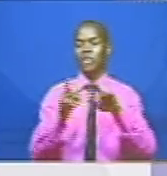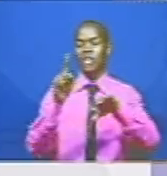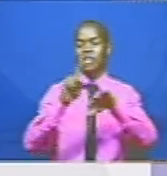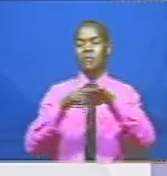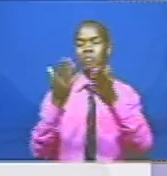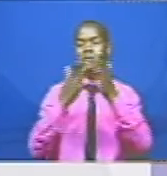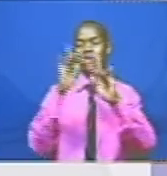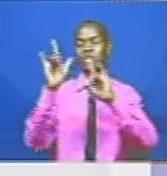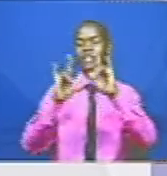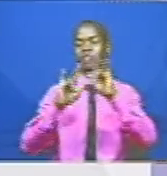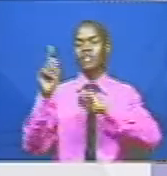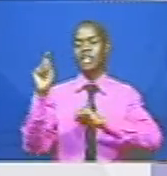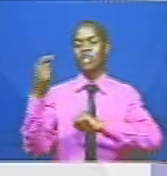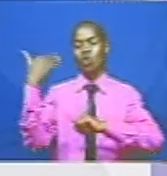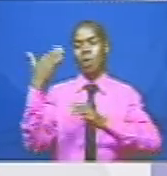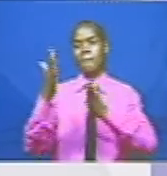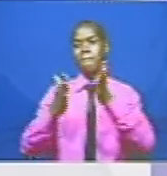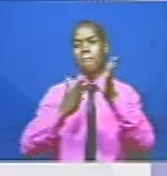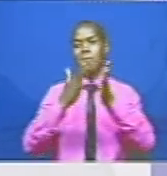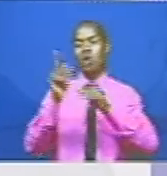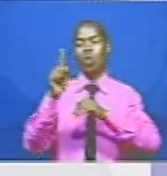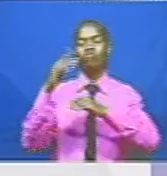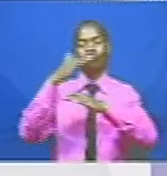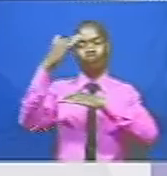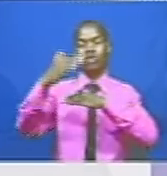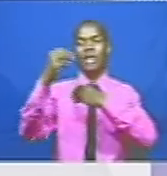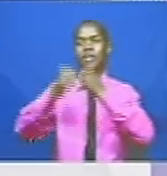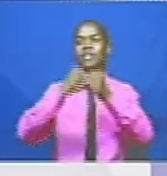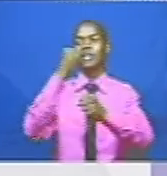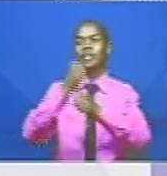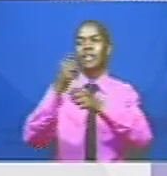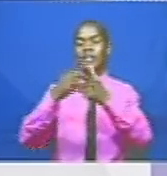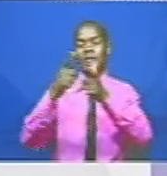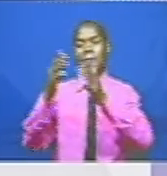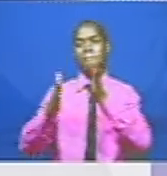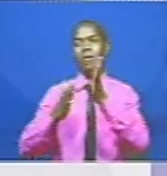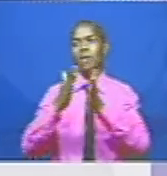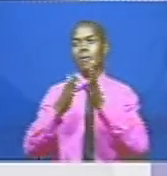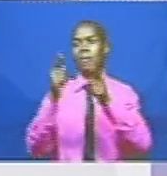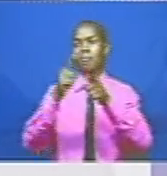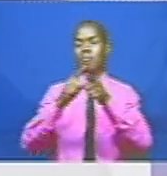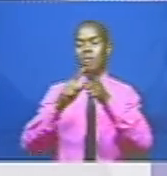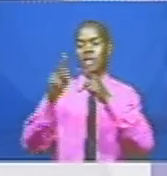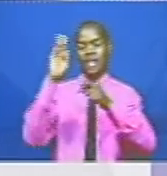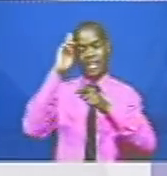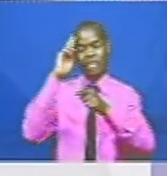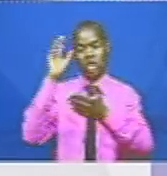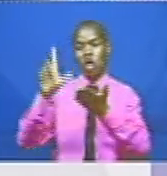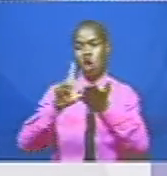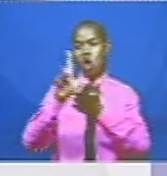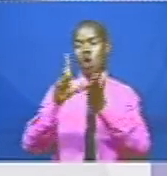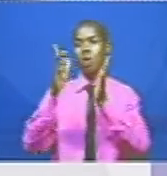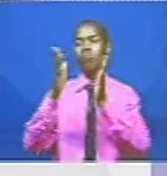Kenya, they plan a year in advance. So you give them a quote early in advance, they start preparing for that. But you realize with us, or